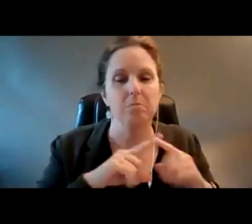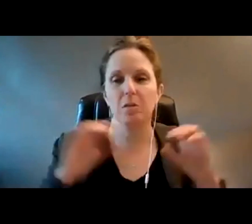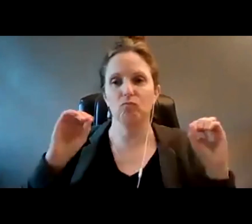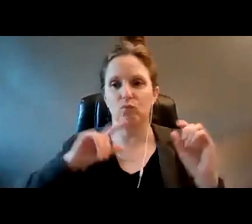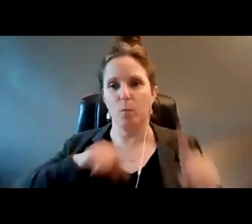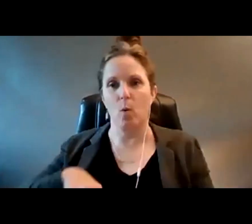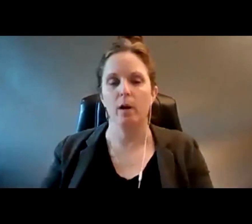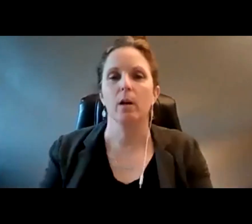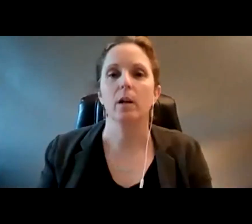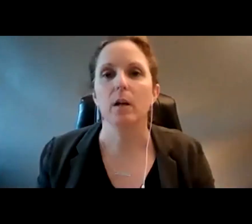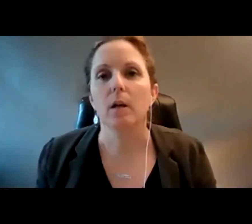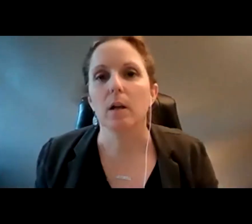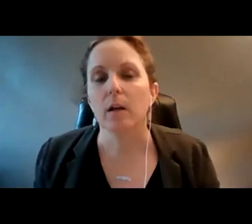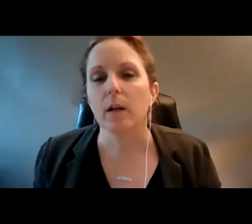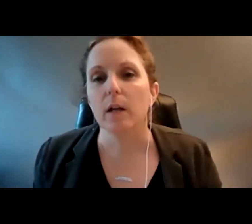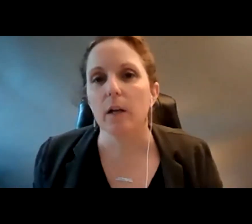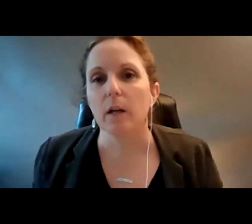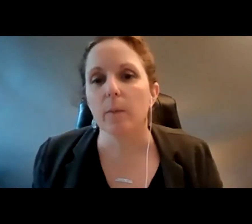was self-report annually.